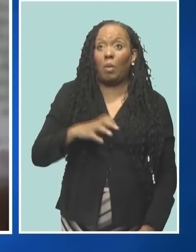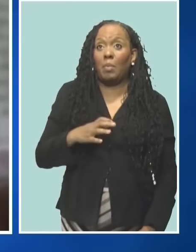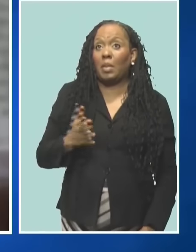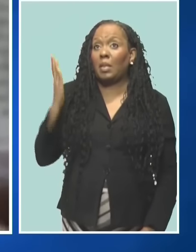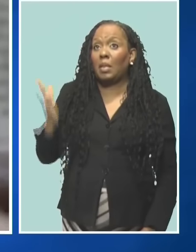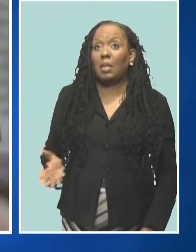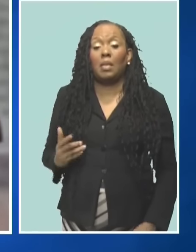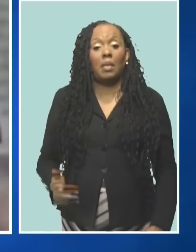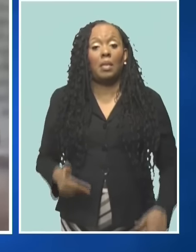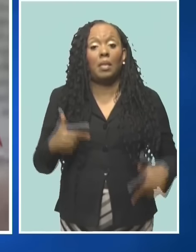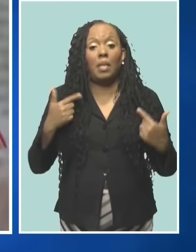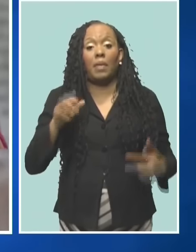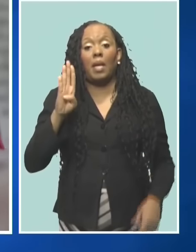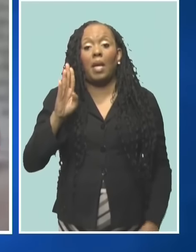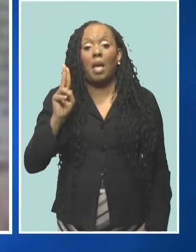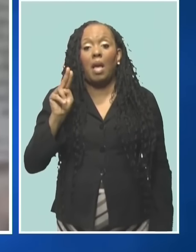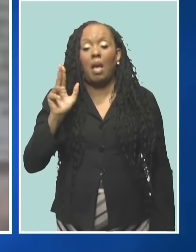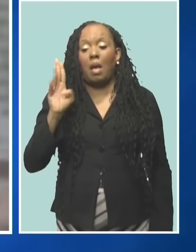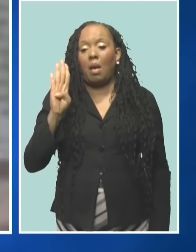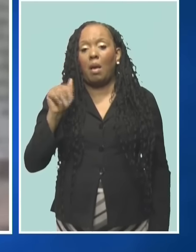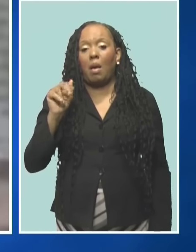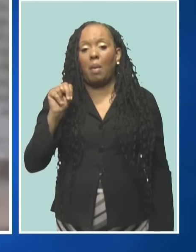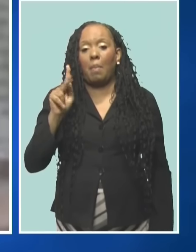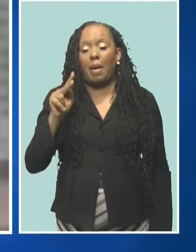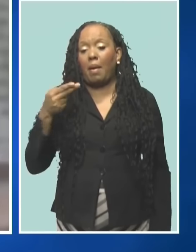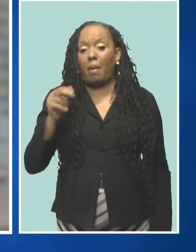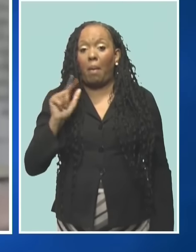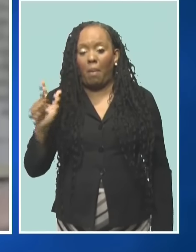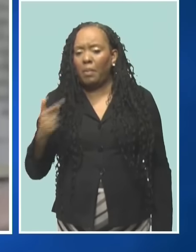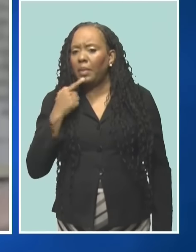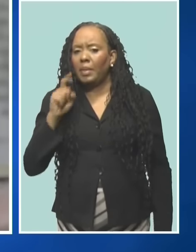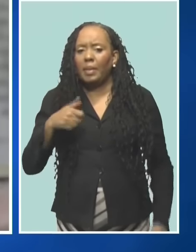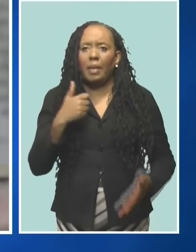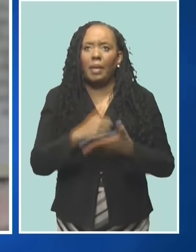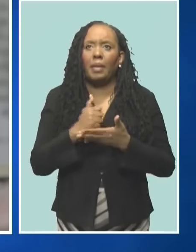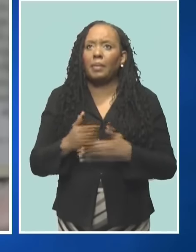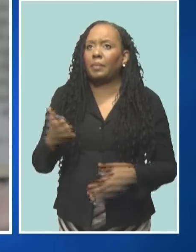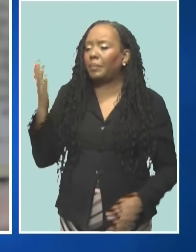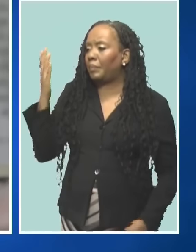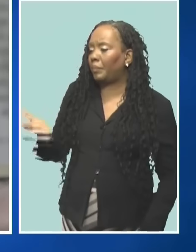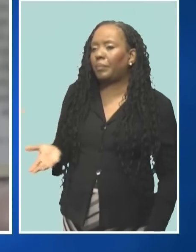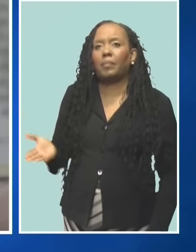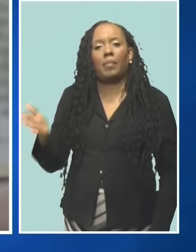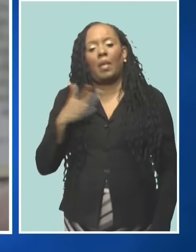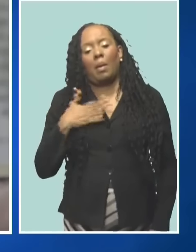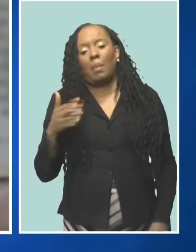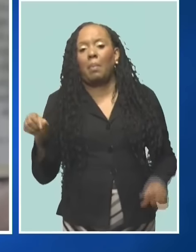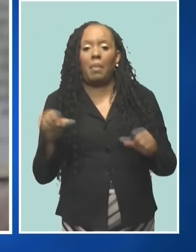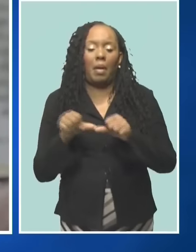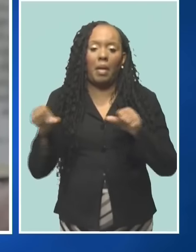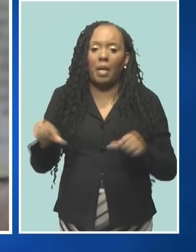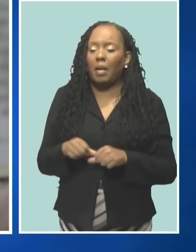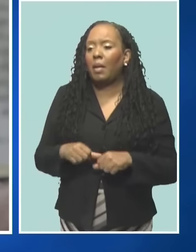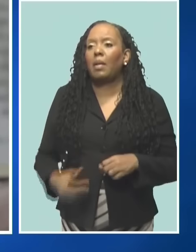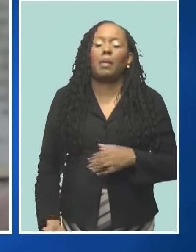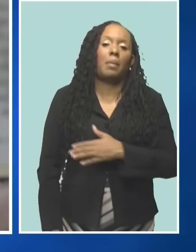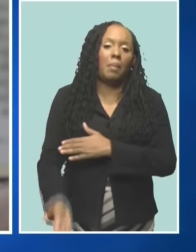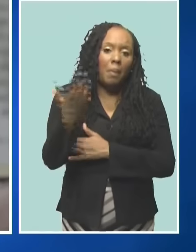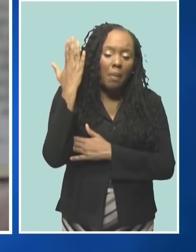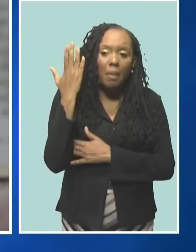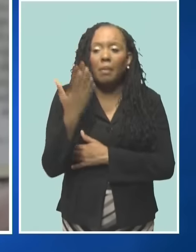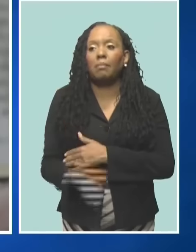Michael says they need help. Mansion Road has become a major tributary. morning, noon,